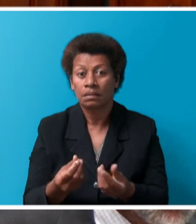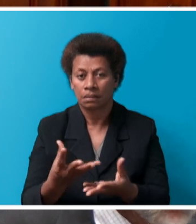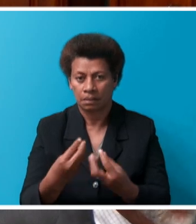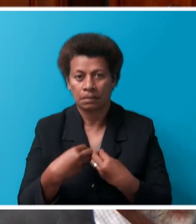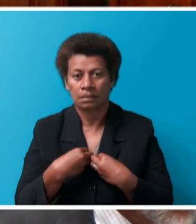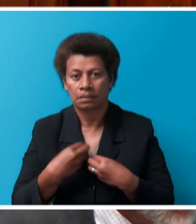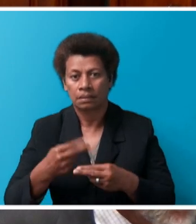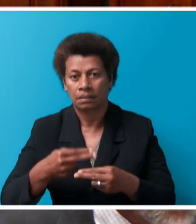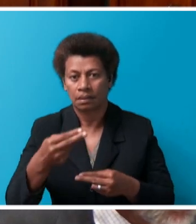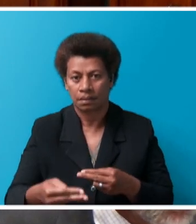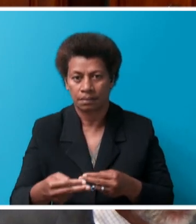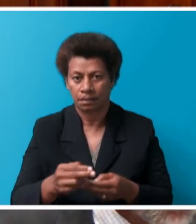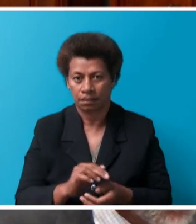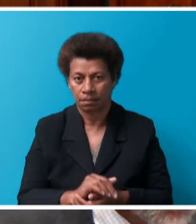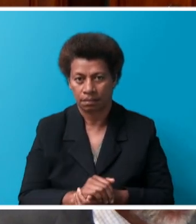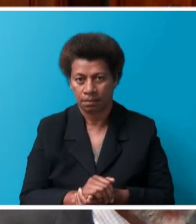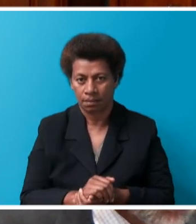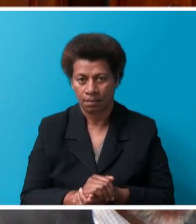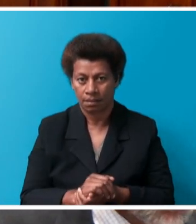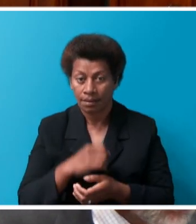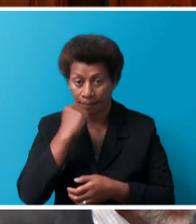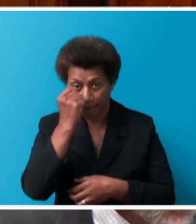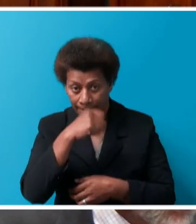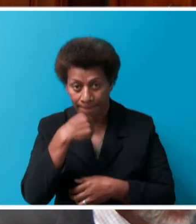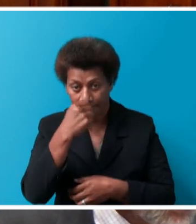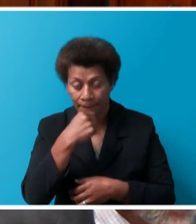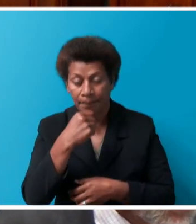We are also expanding pork production, Mr. Speaker.